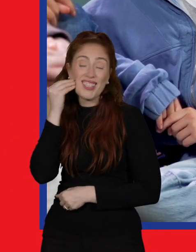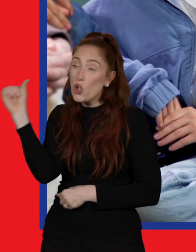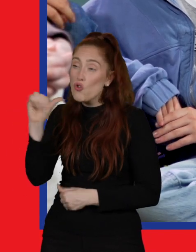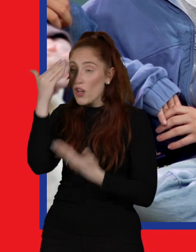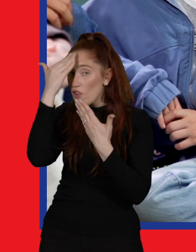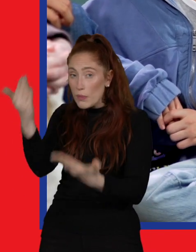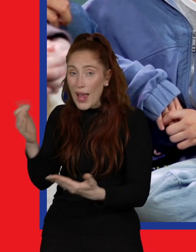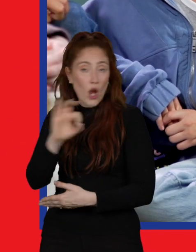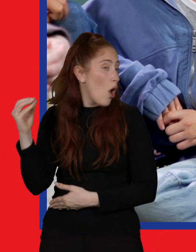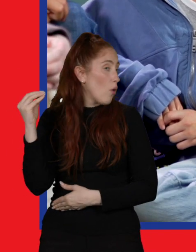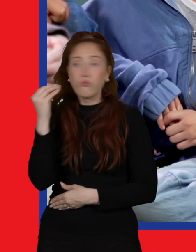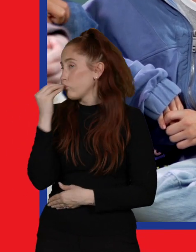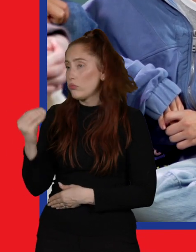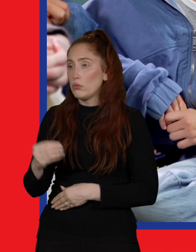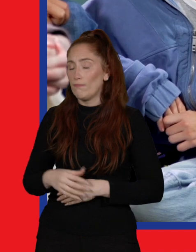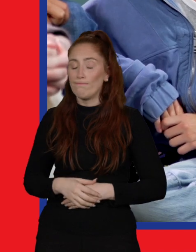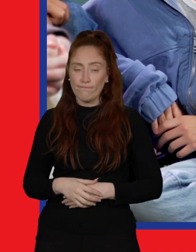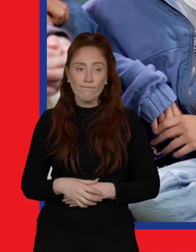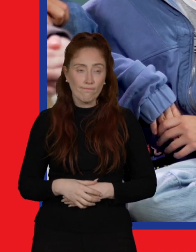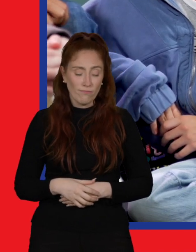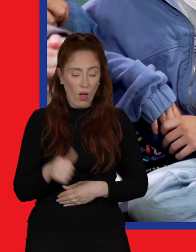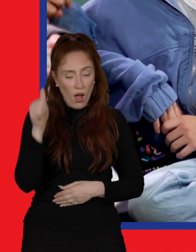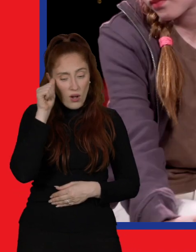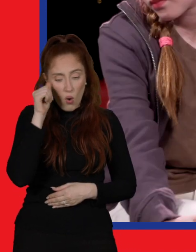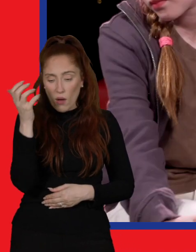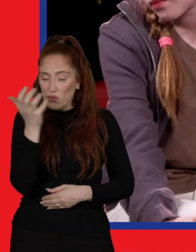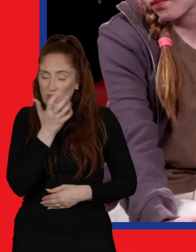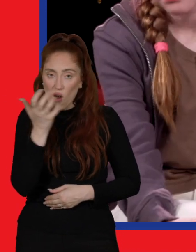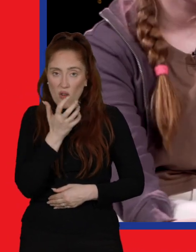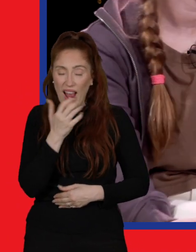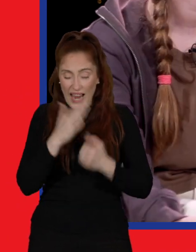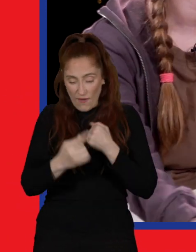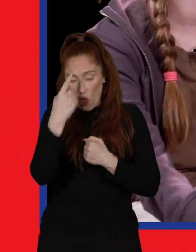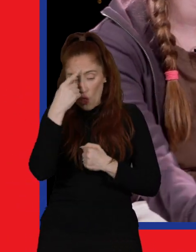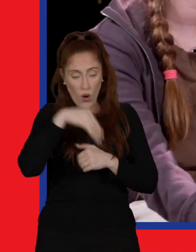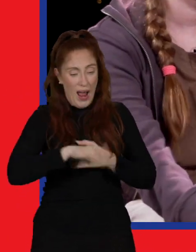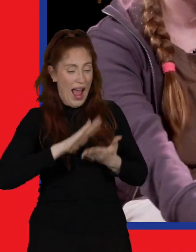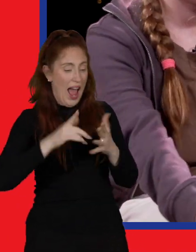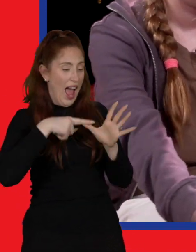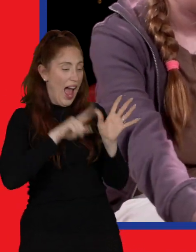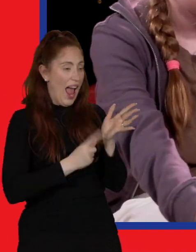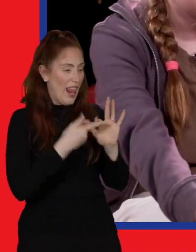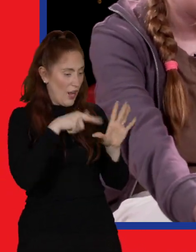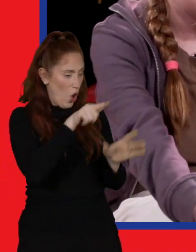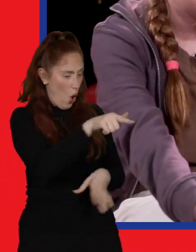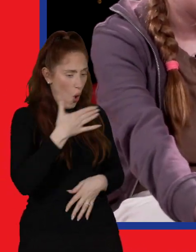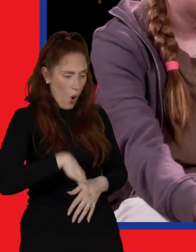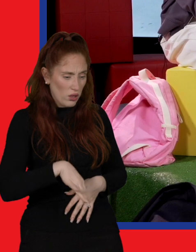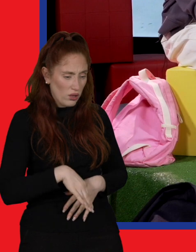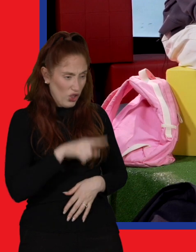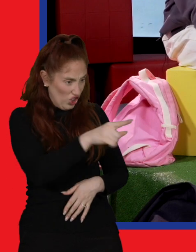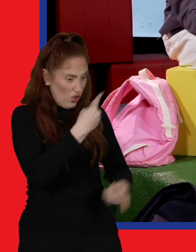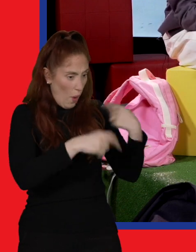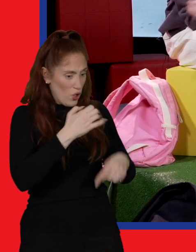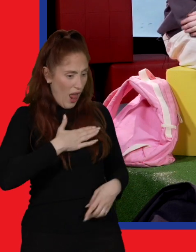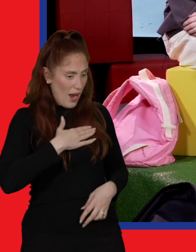cheek. You should have respected that and not crossed her boundaries. I know. Sorry, Hayley. I didn't think about what you wanted at all.